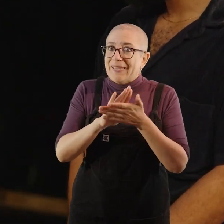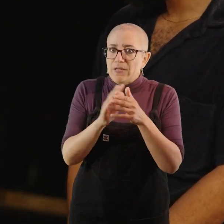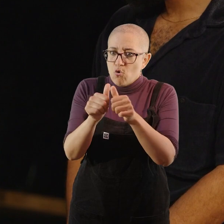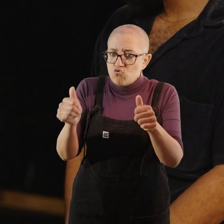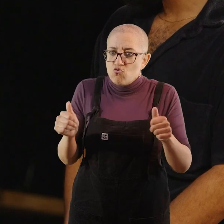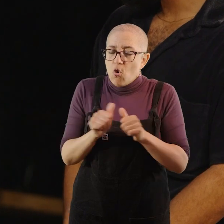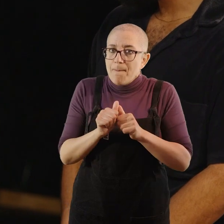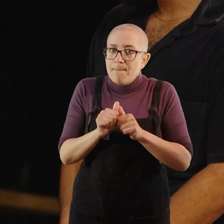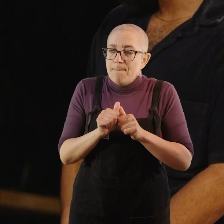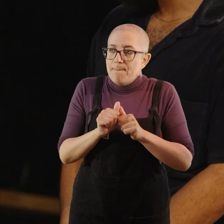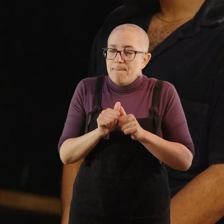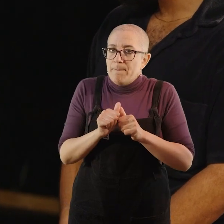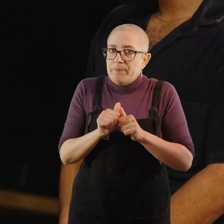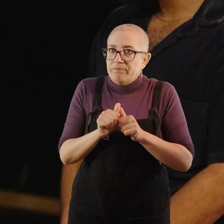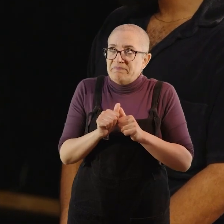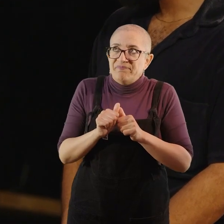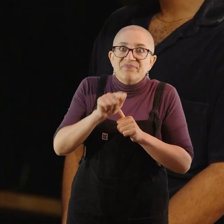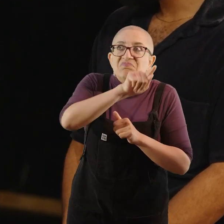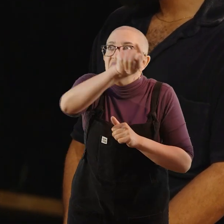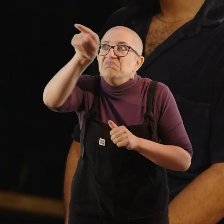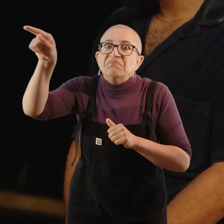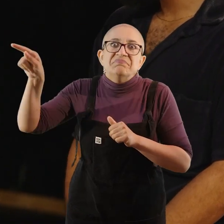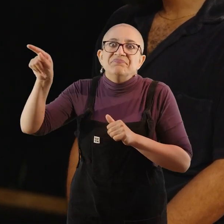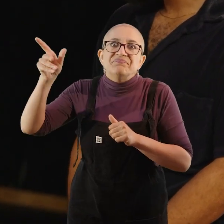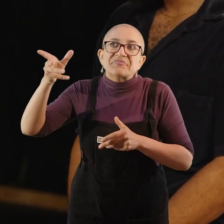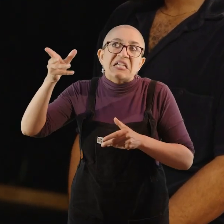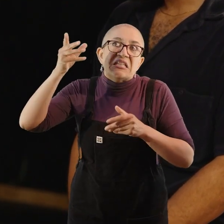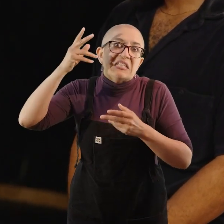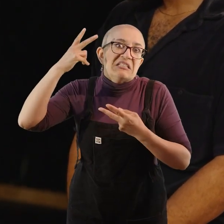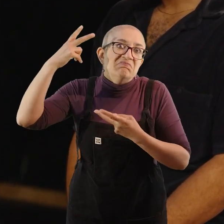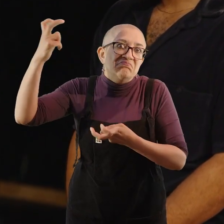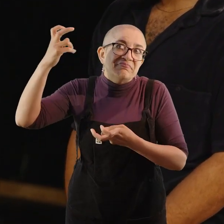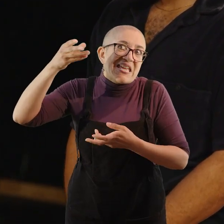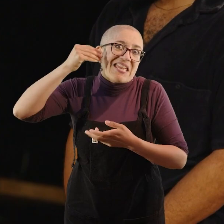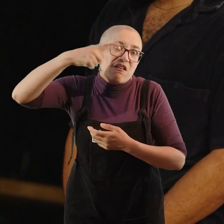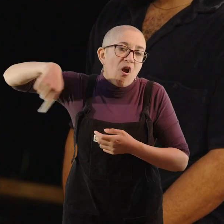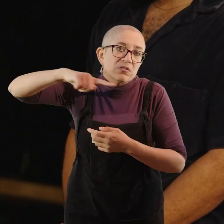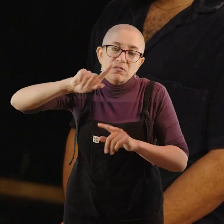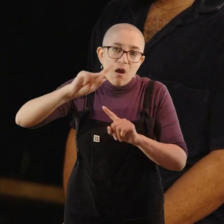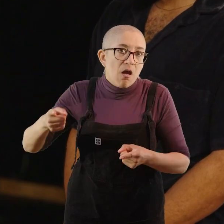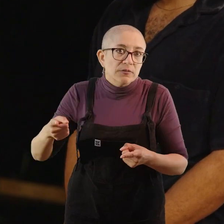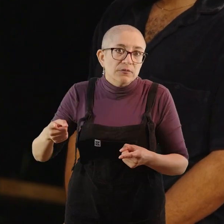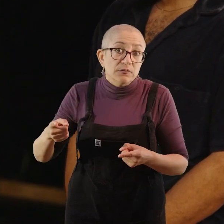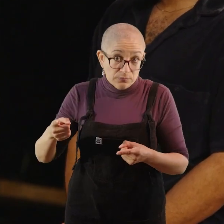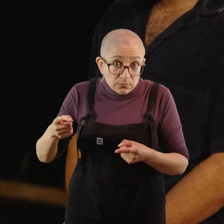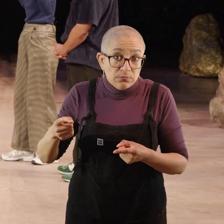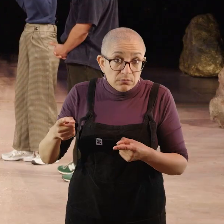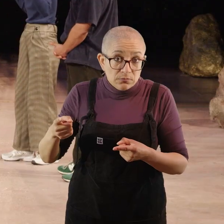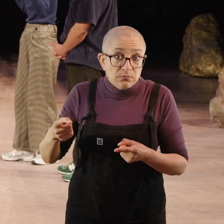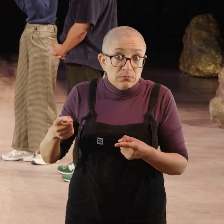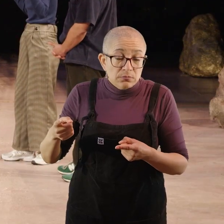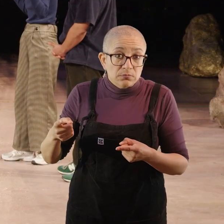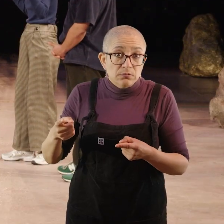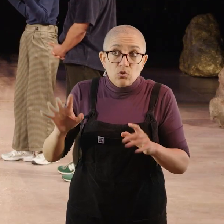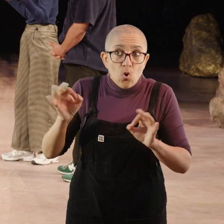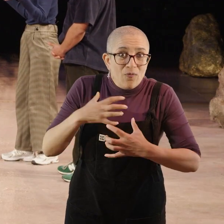so isolated, so it doesn't matter if we're being loud and having a discussion that there's no fear